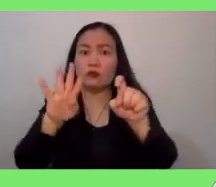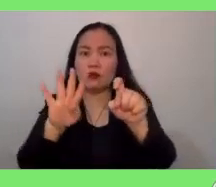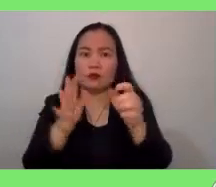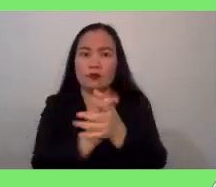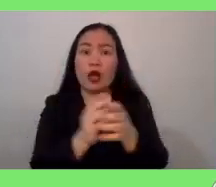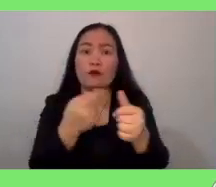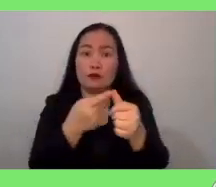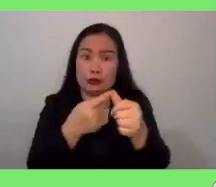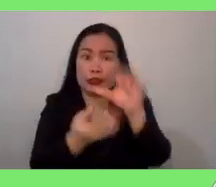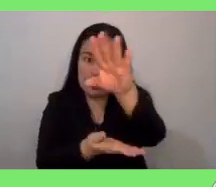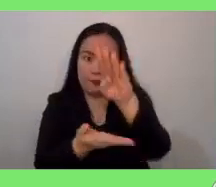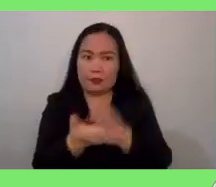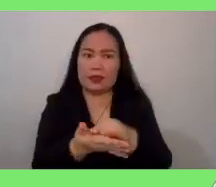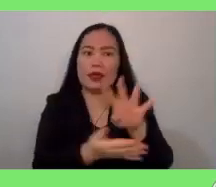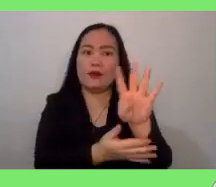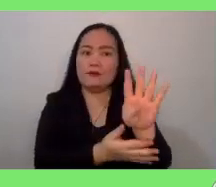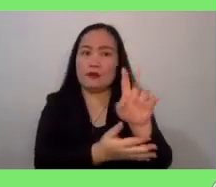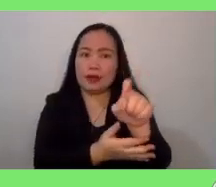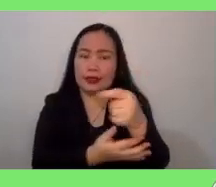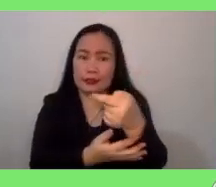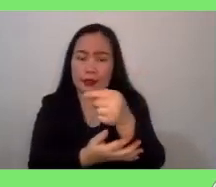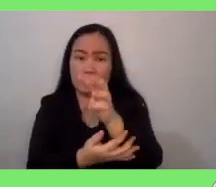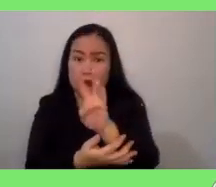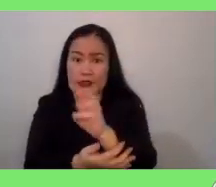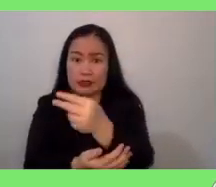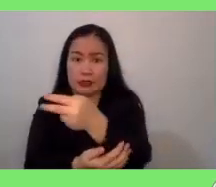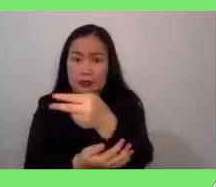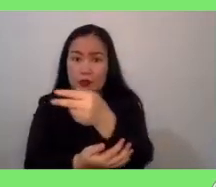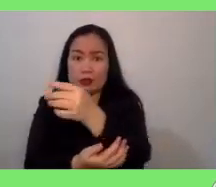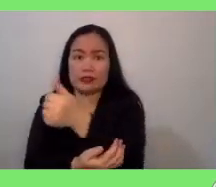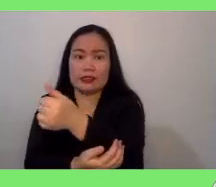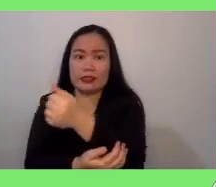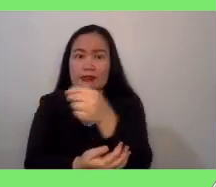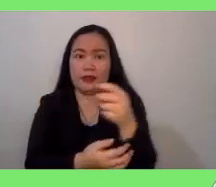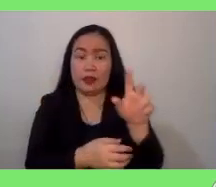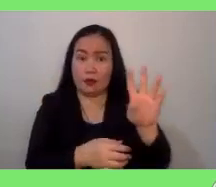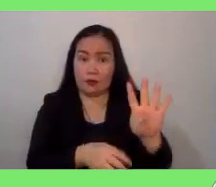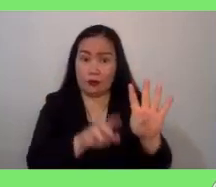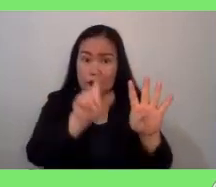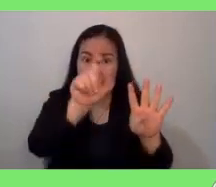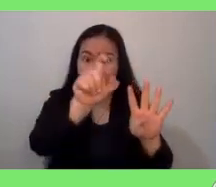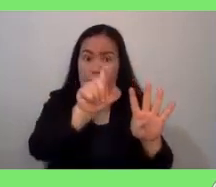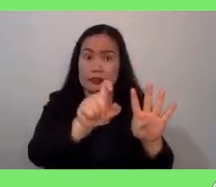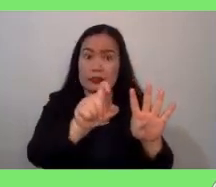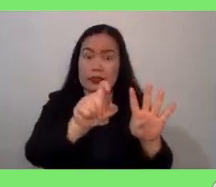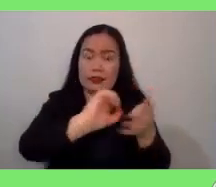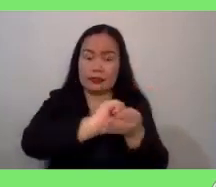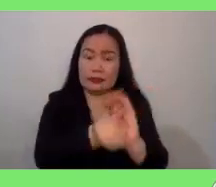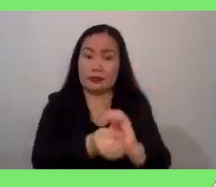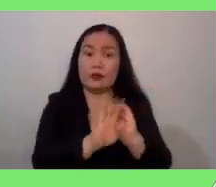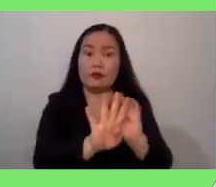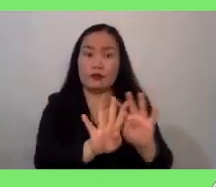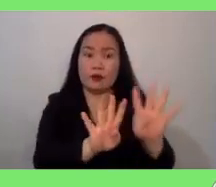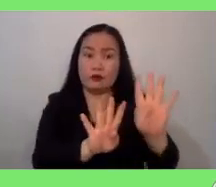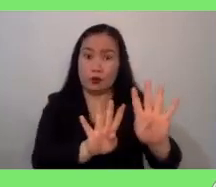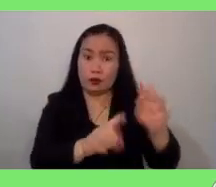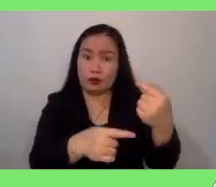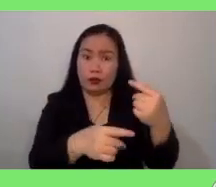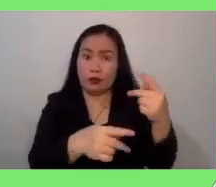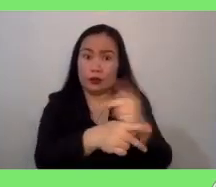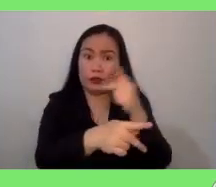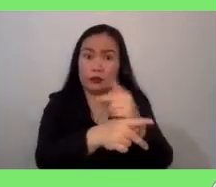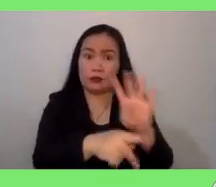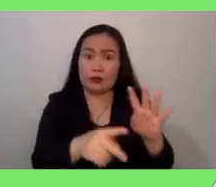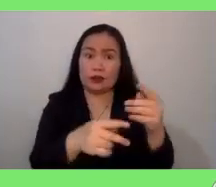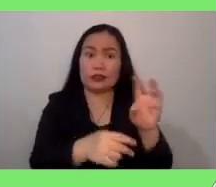step, copy your given. Substitute the values of x, so which is 4. Now, 4 times